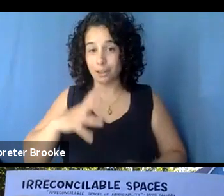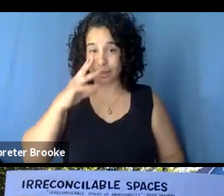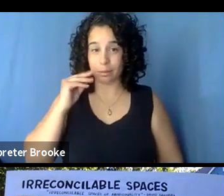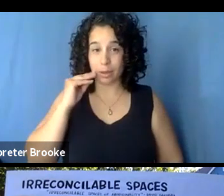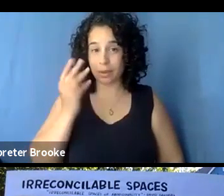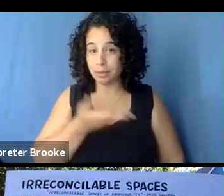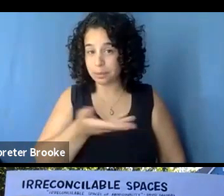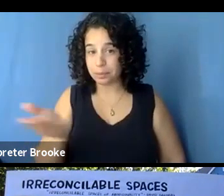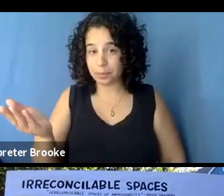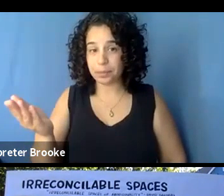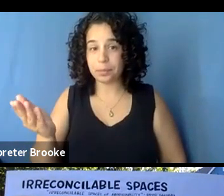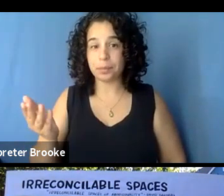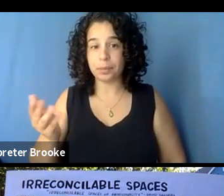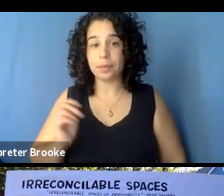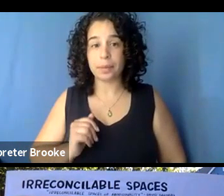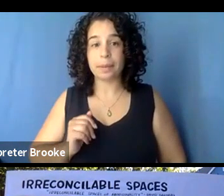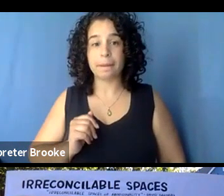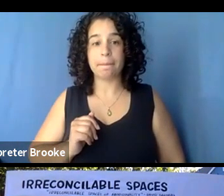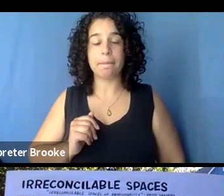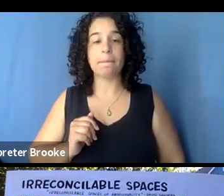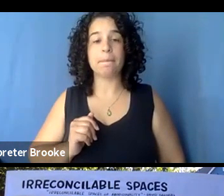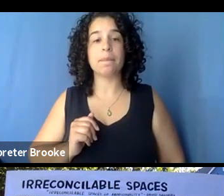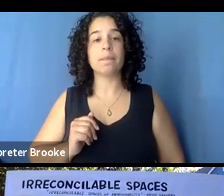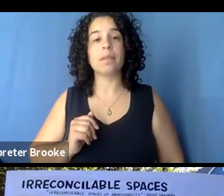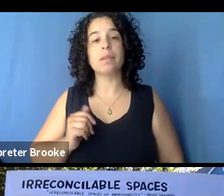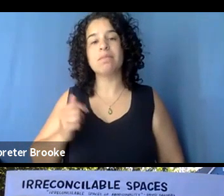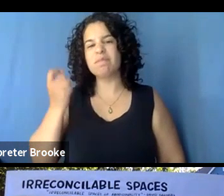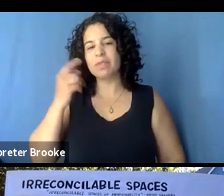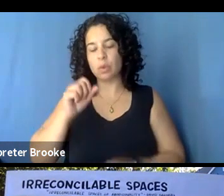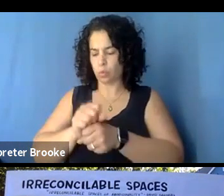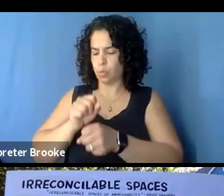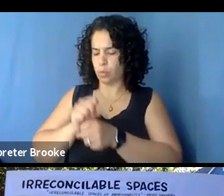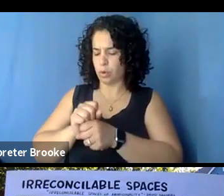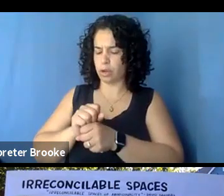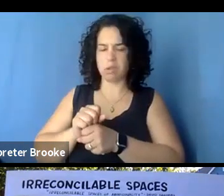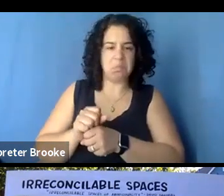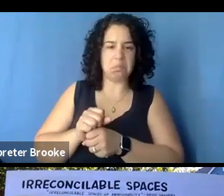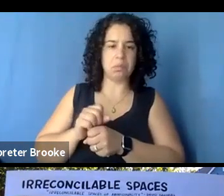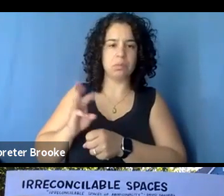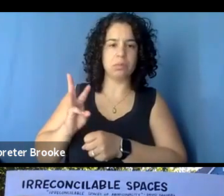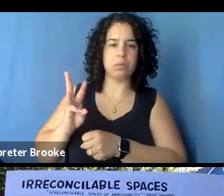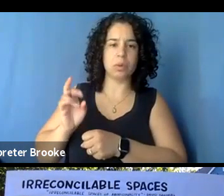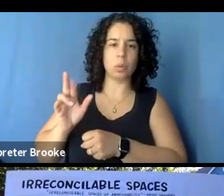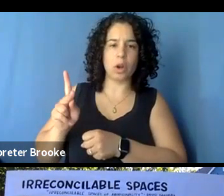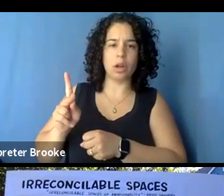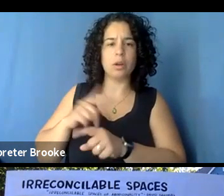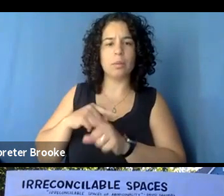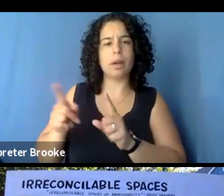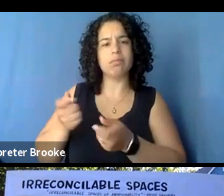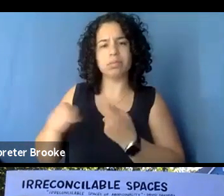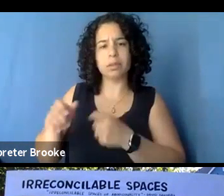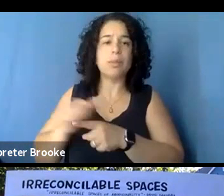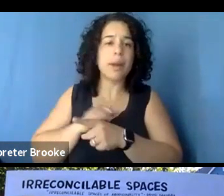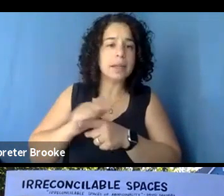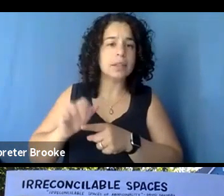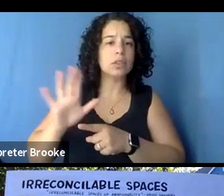And I use that word very loosely, to your work, to your practice, to your well-being. What has been the